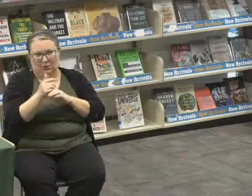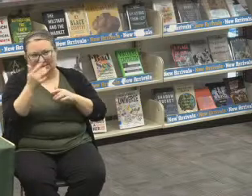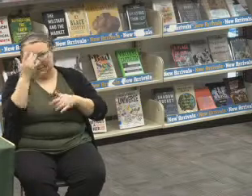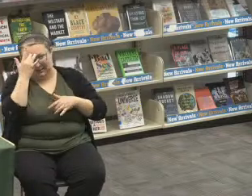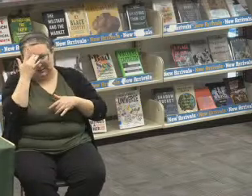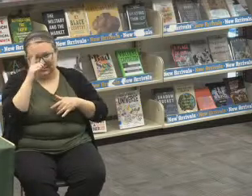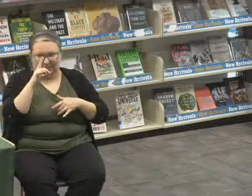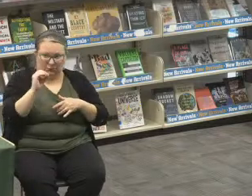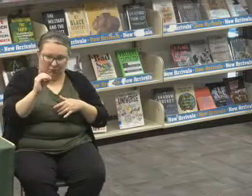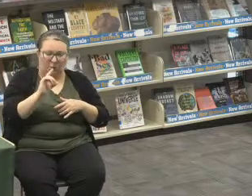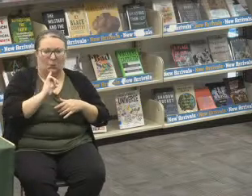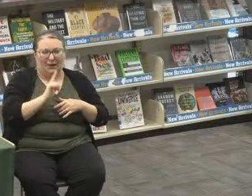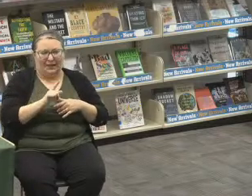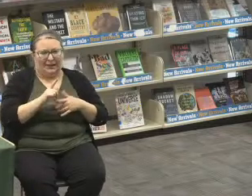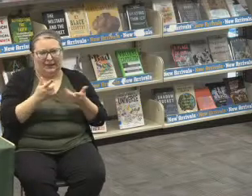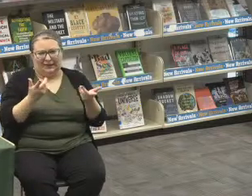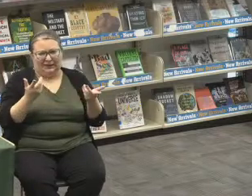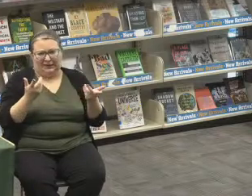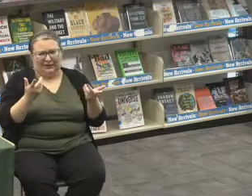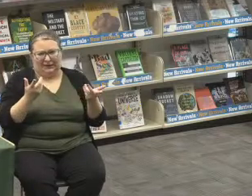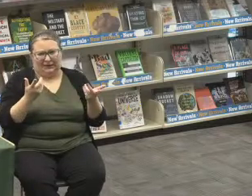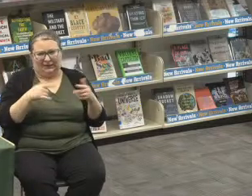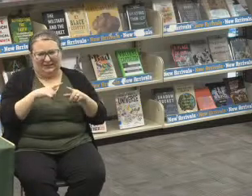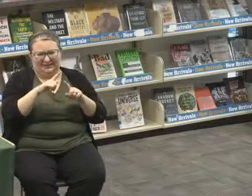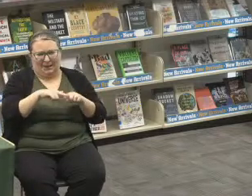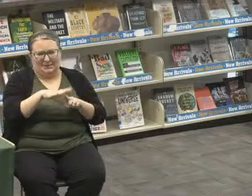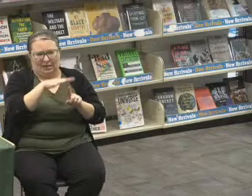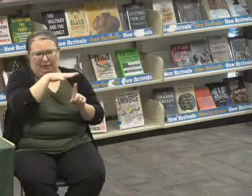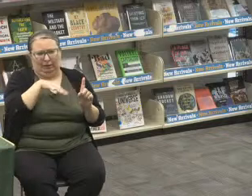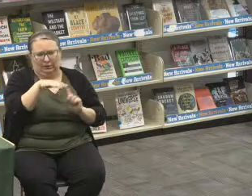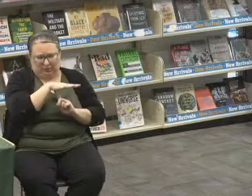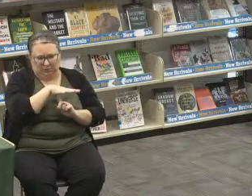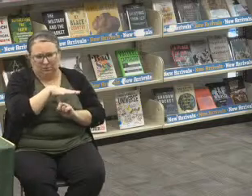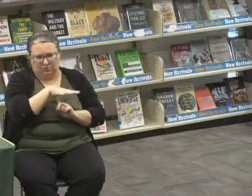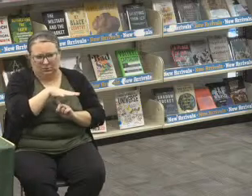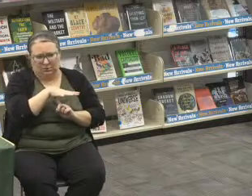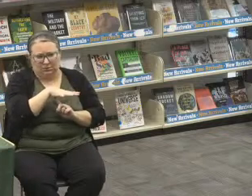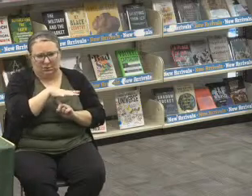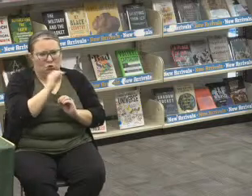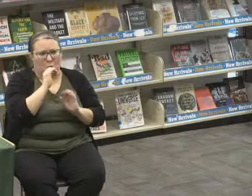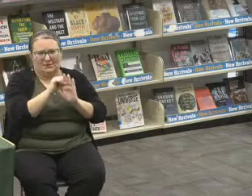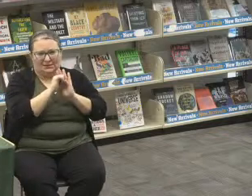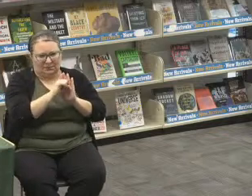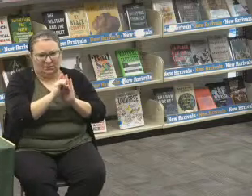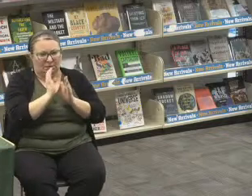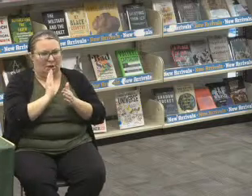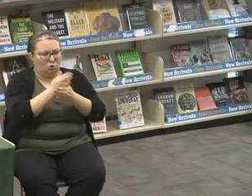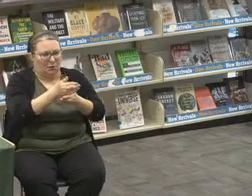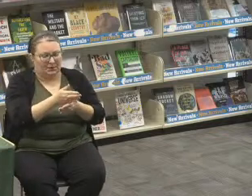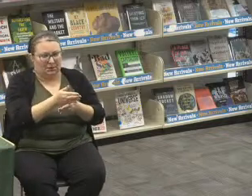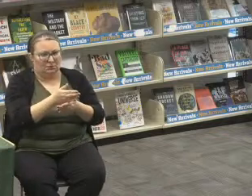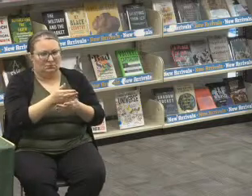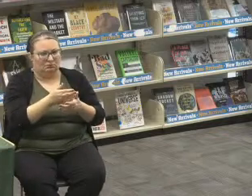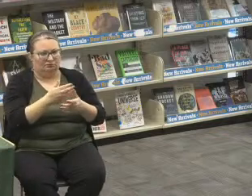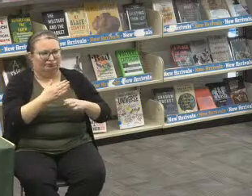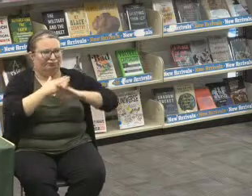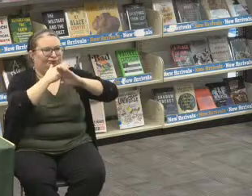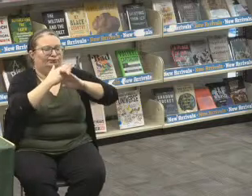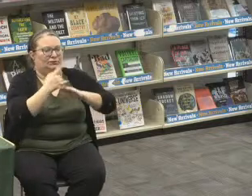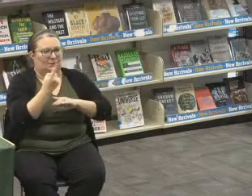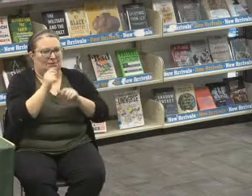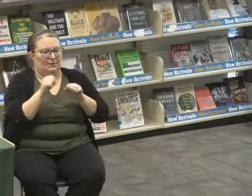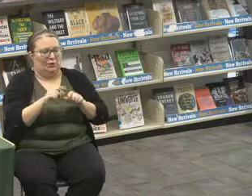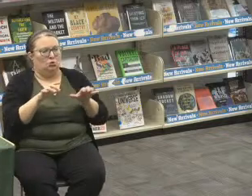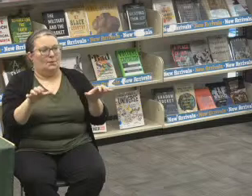disorder really is kind of, again, contextually based on that there's symptoms that are interrupting or interfering with somebody's ability